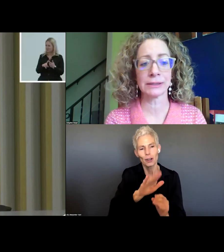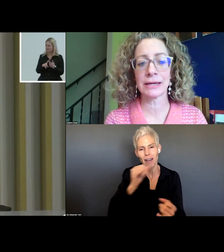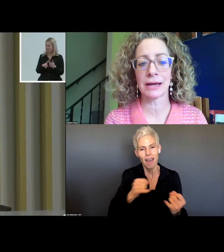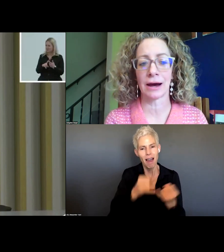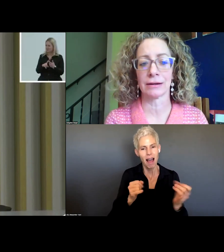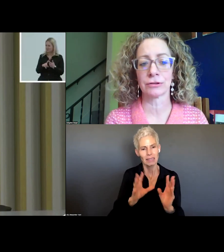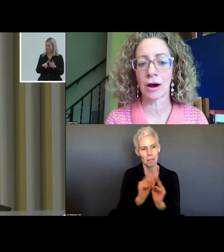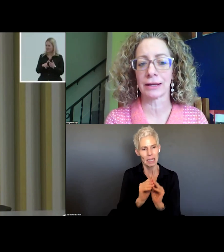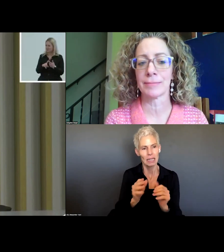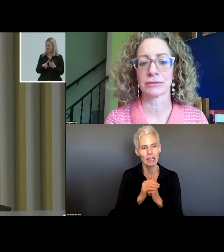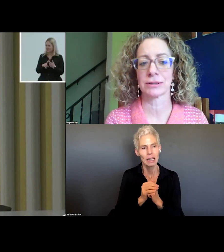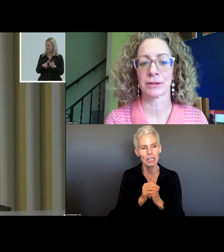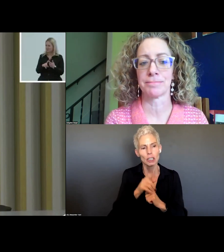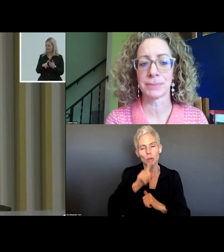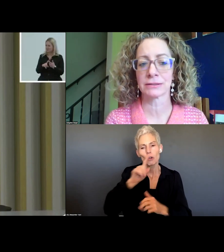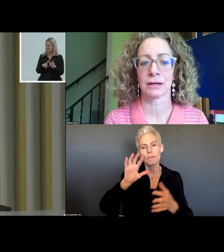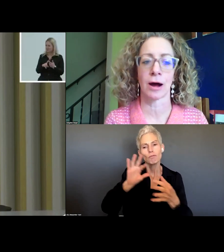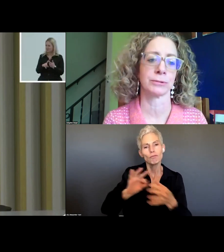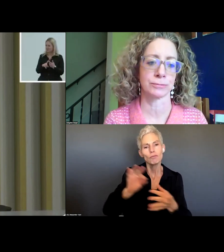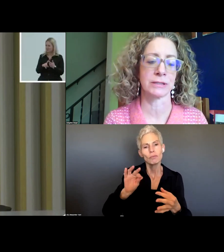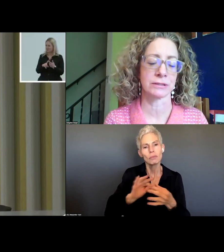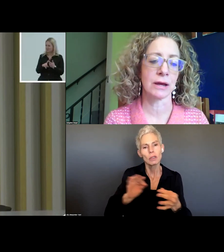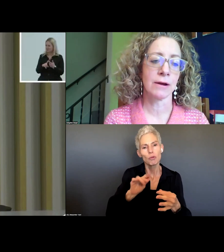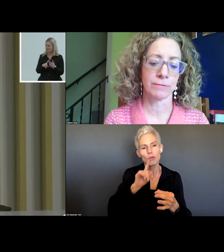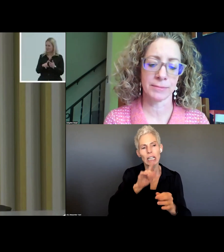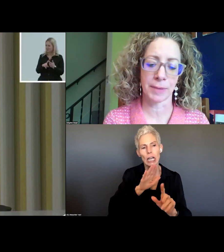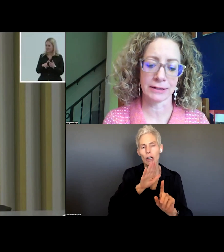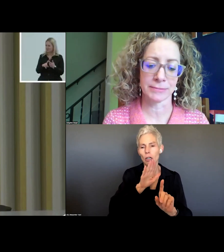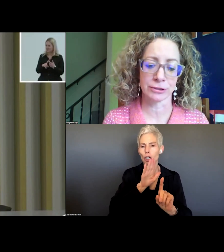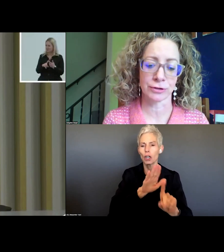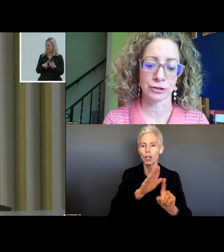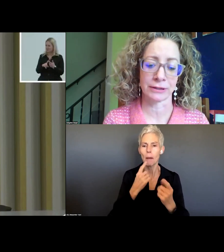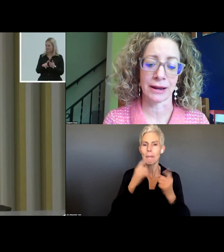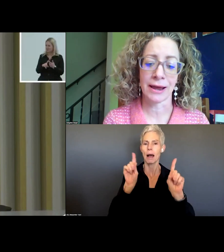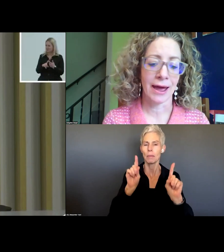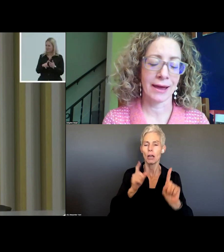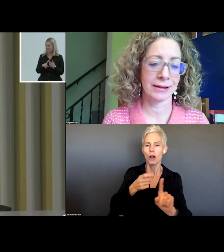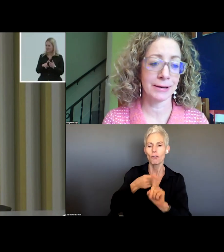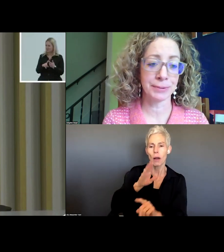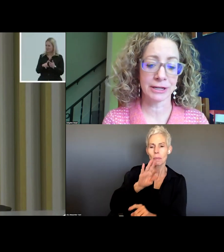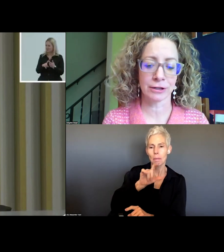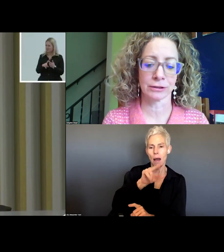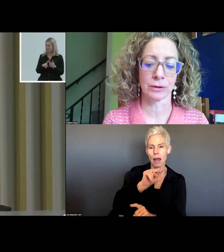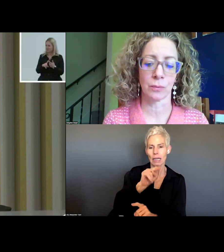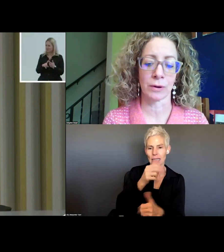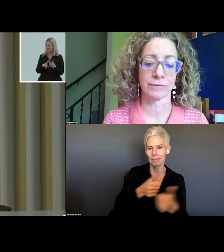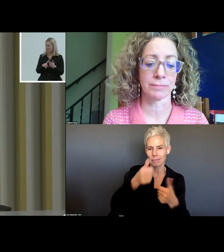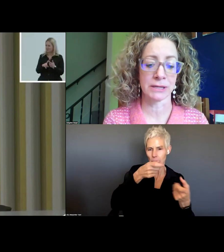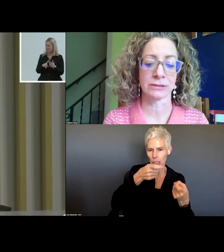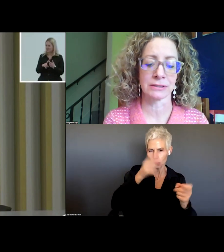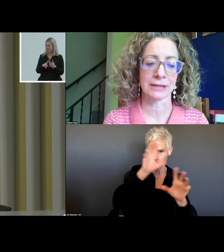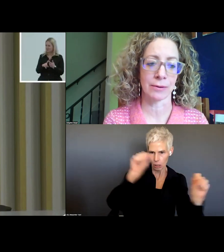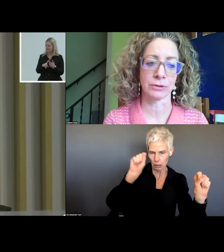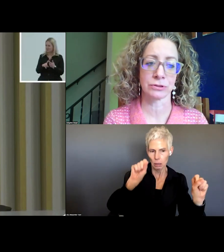was really talking about some of the biggest accomplishments from the Biden administration. And in particular, one of